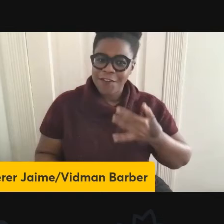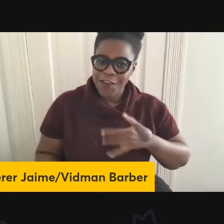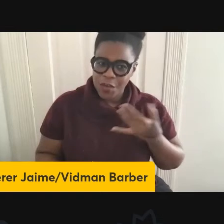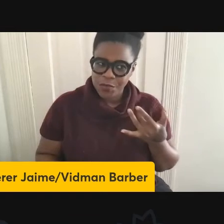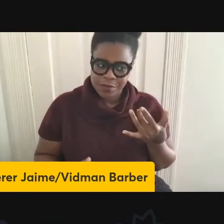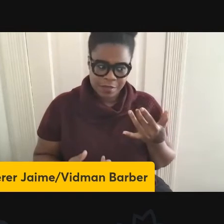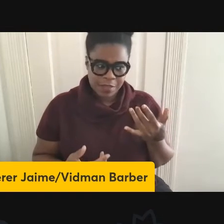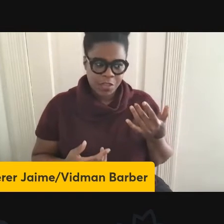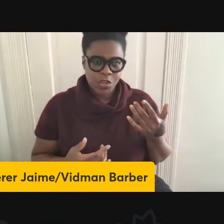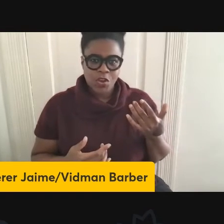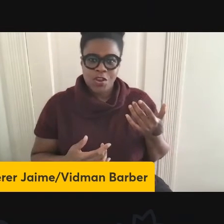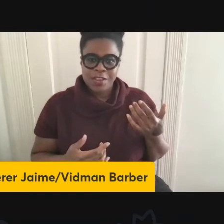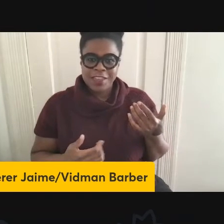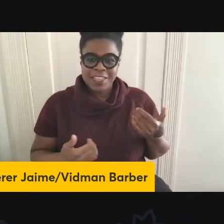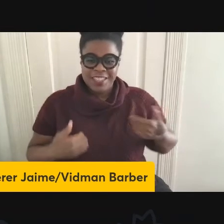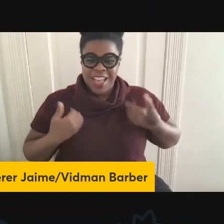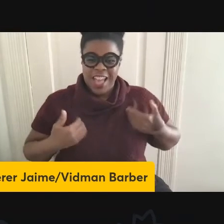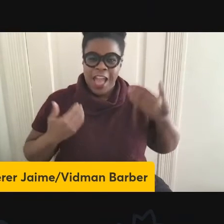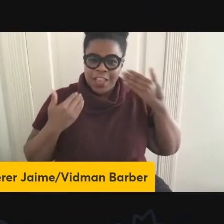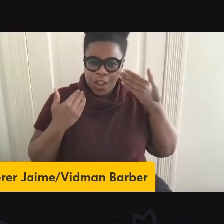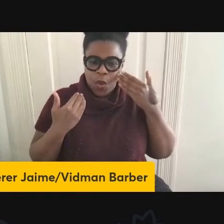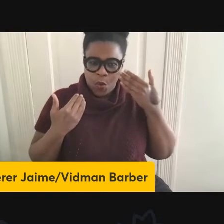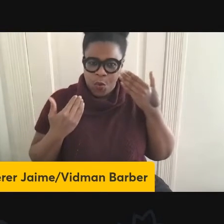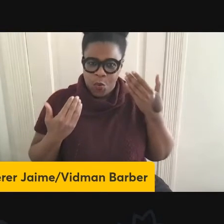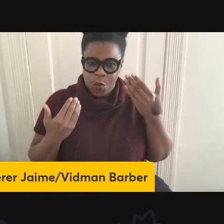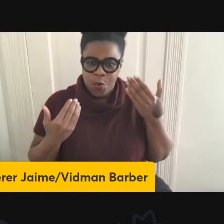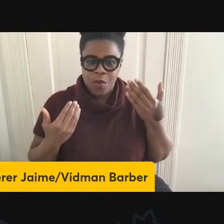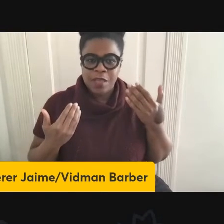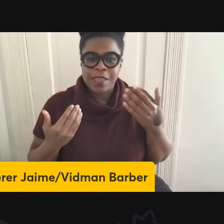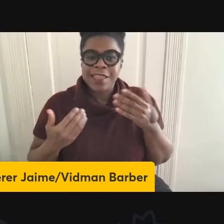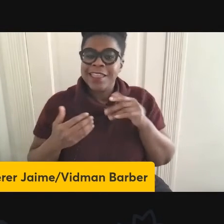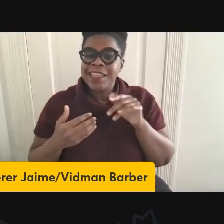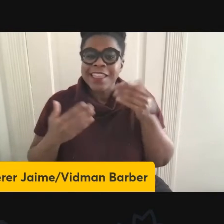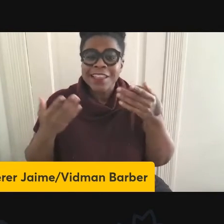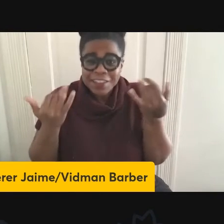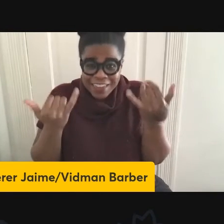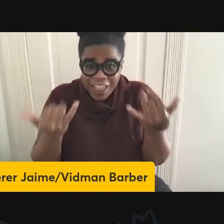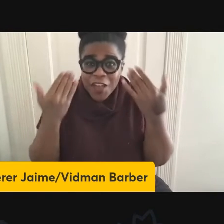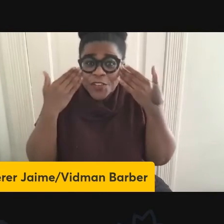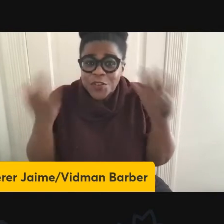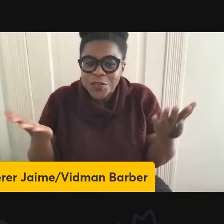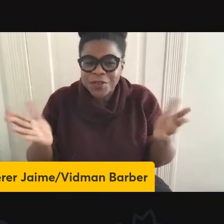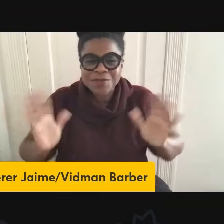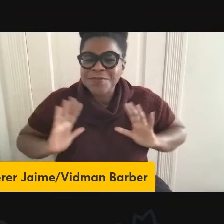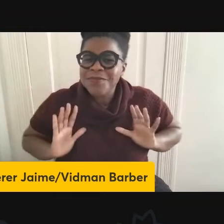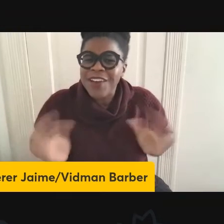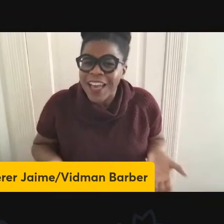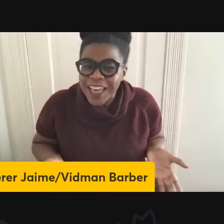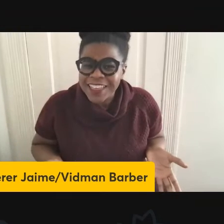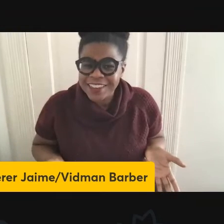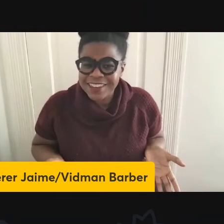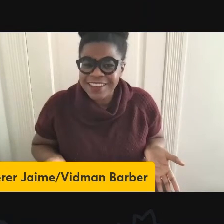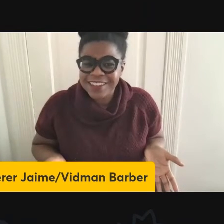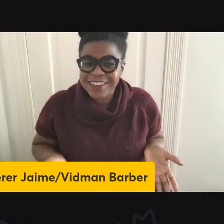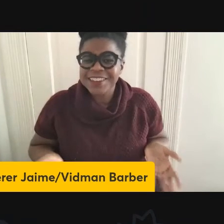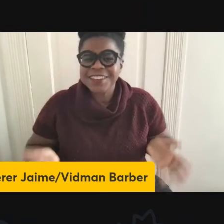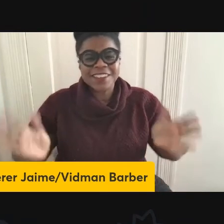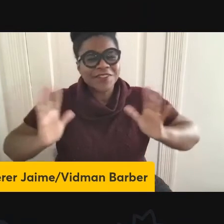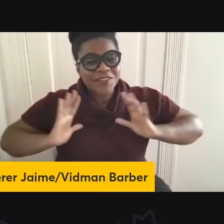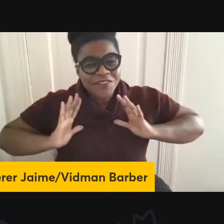I wanted to do, it's totally fine if you don't know exactly what you want to do right now. It's